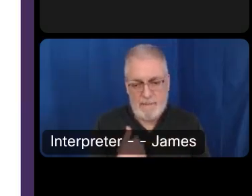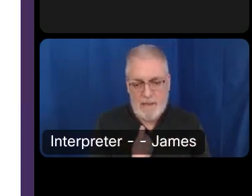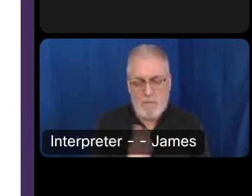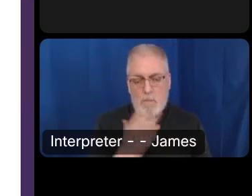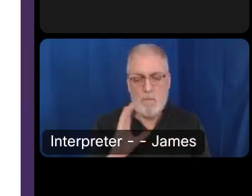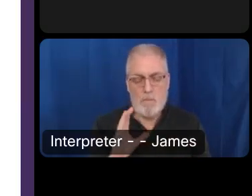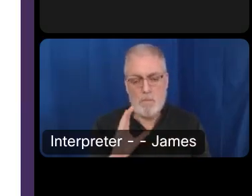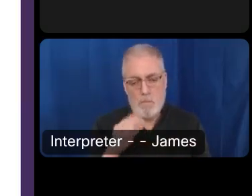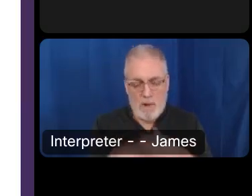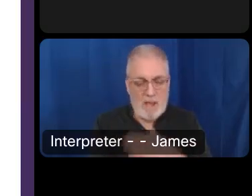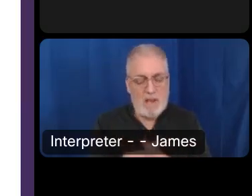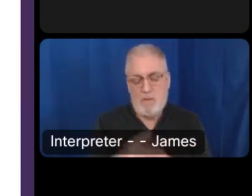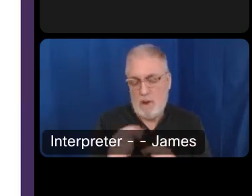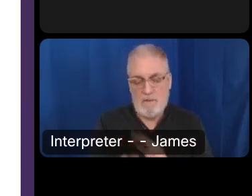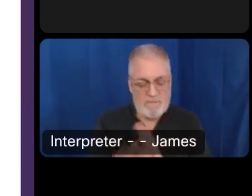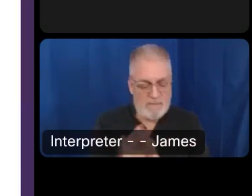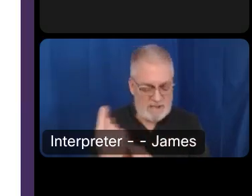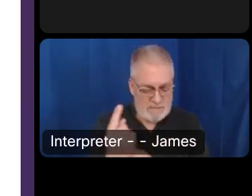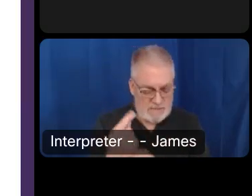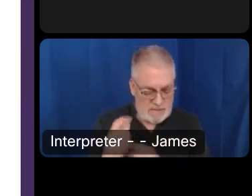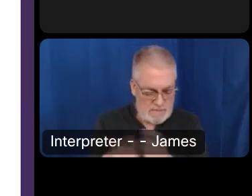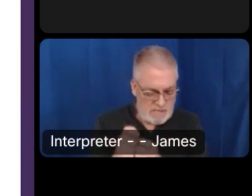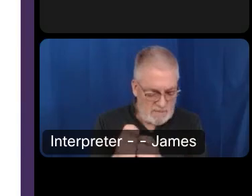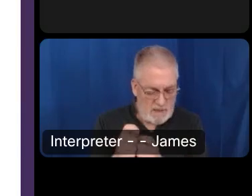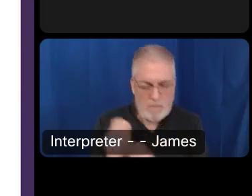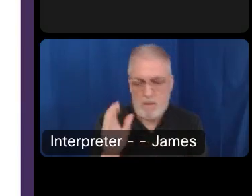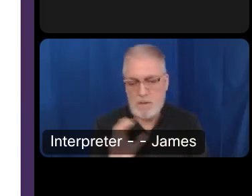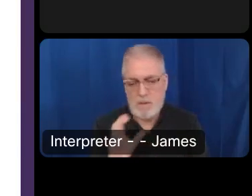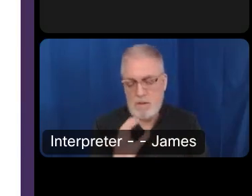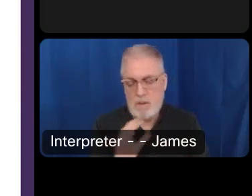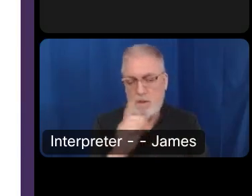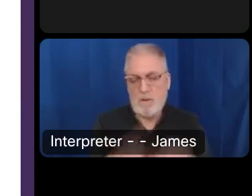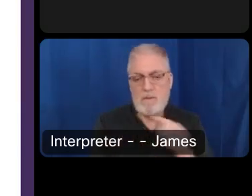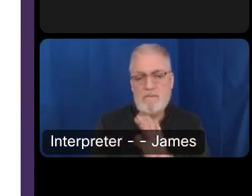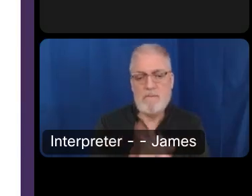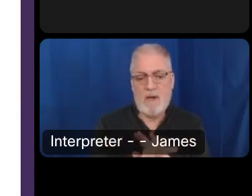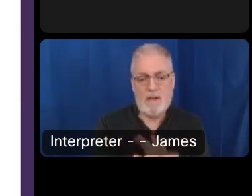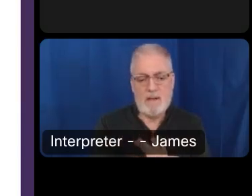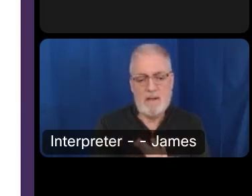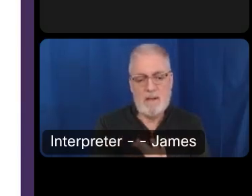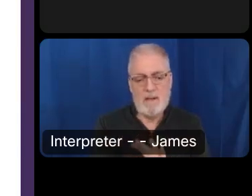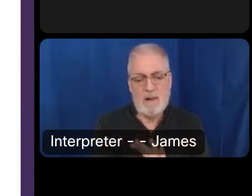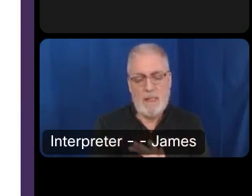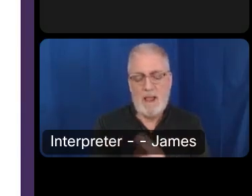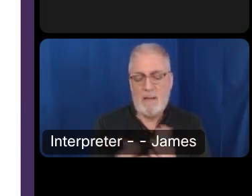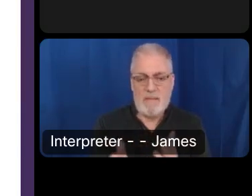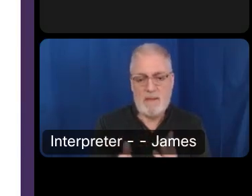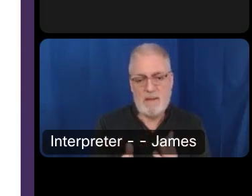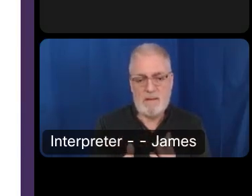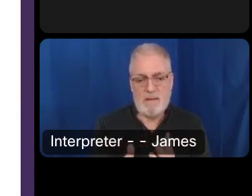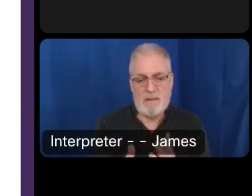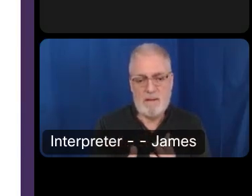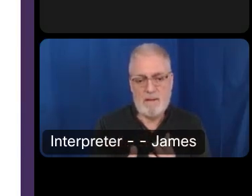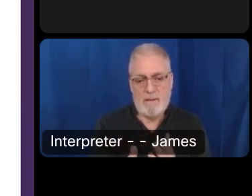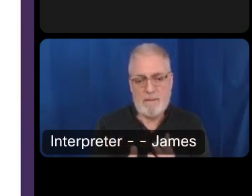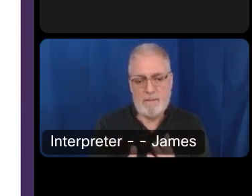mixed everywhere, and that's really difficult, especially for somebody with autism or a parent with a